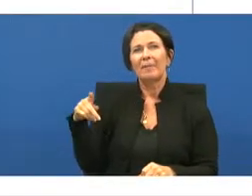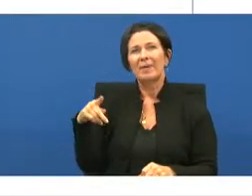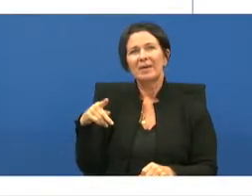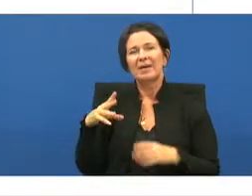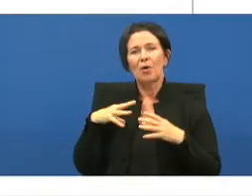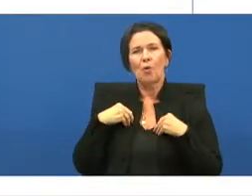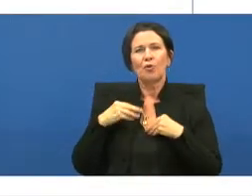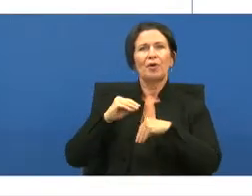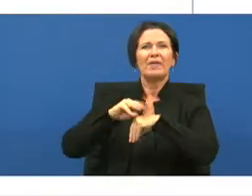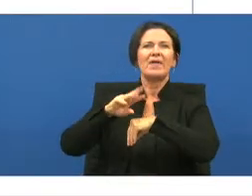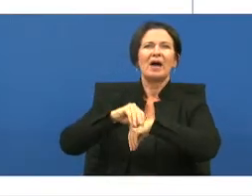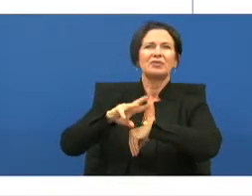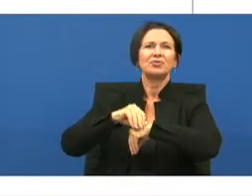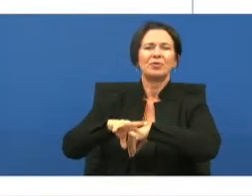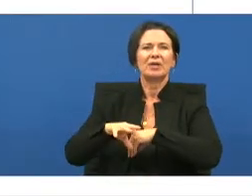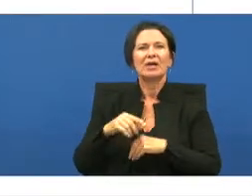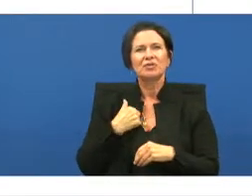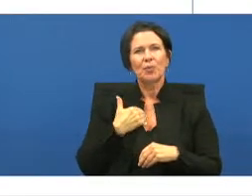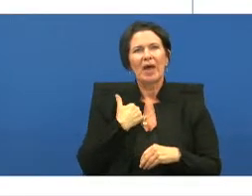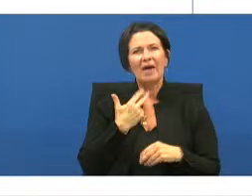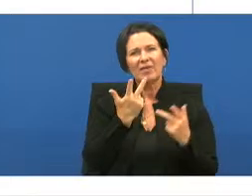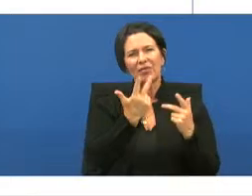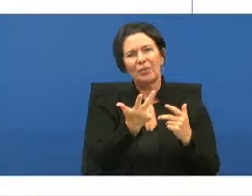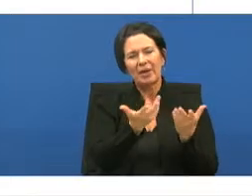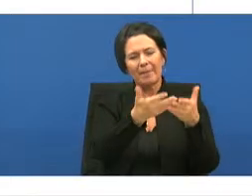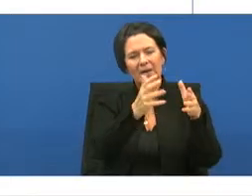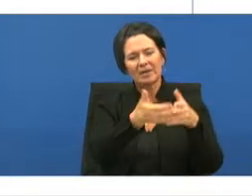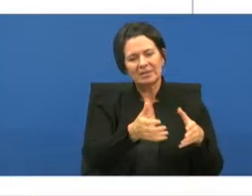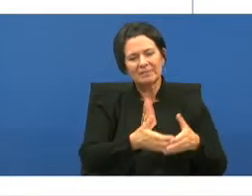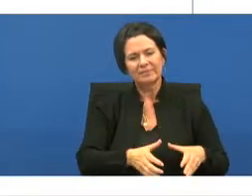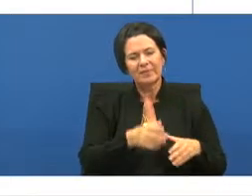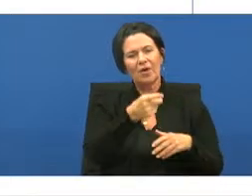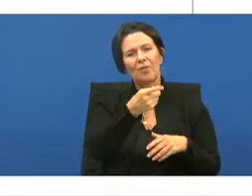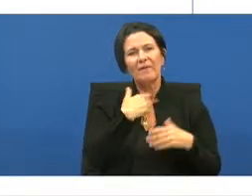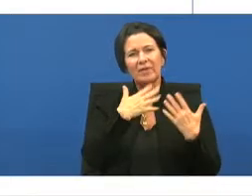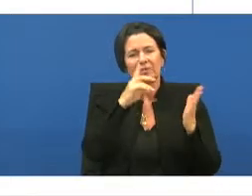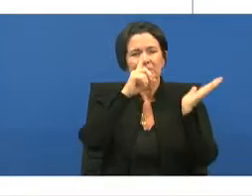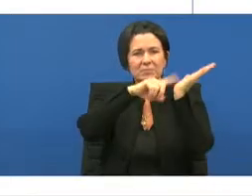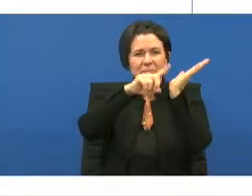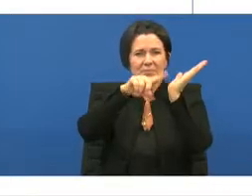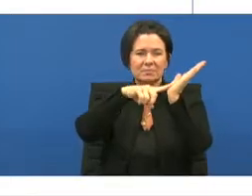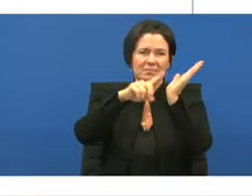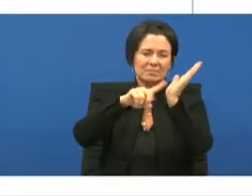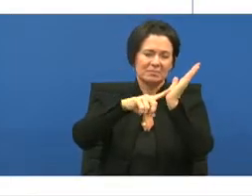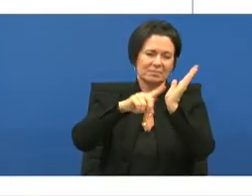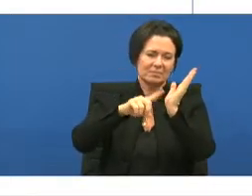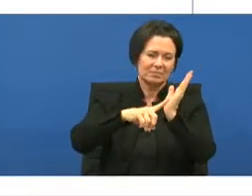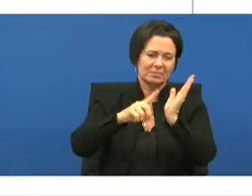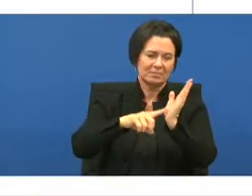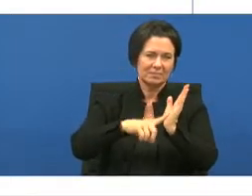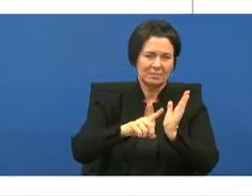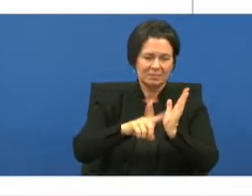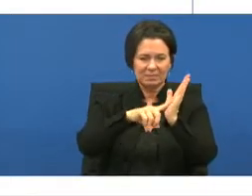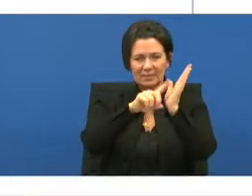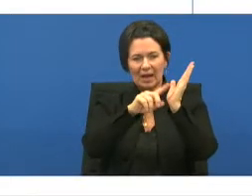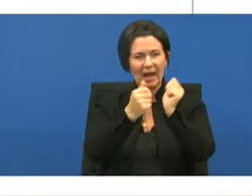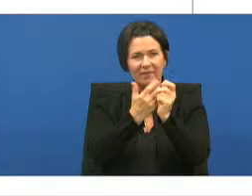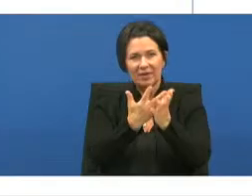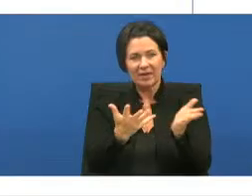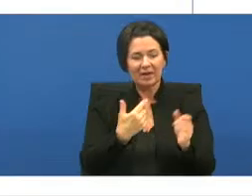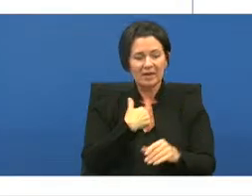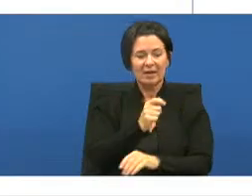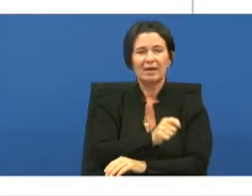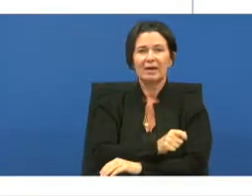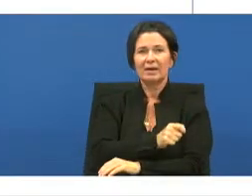about our 3 buckets, but we've gone through this study phase. It's really critical when you hand the baton off, no pun intended for